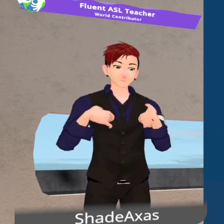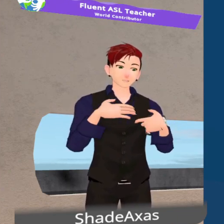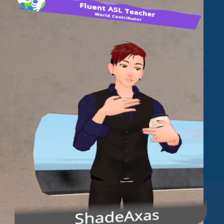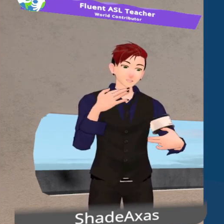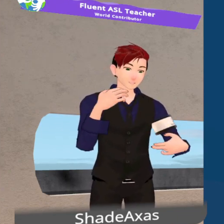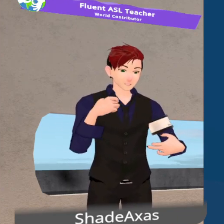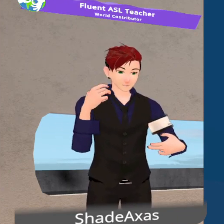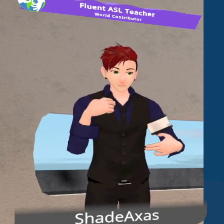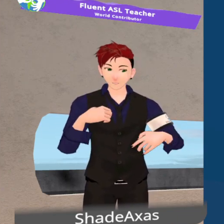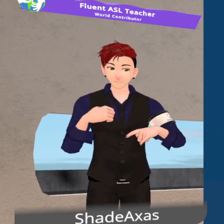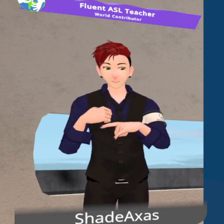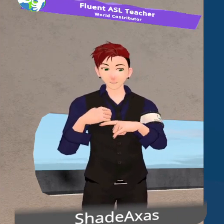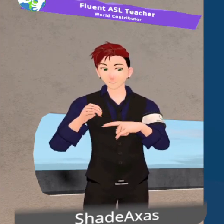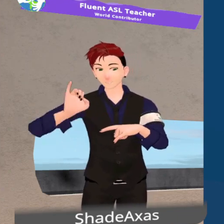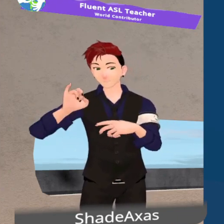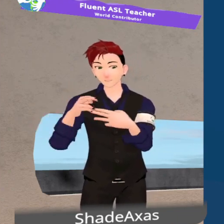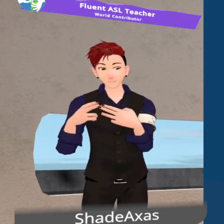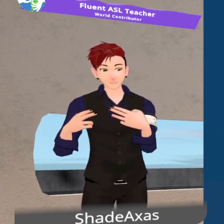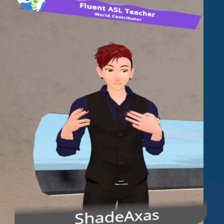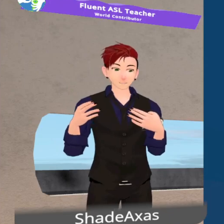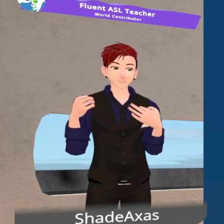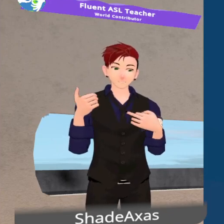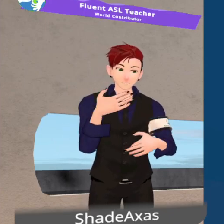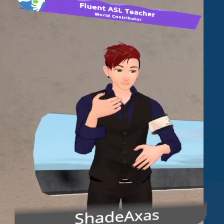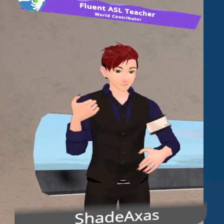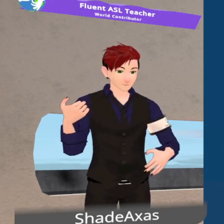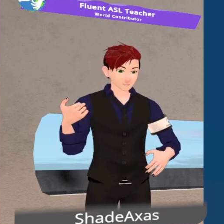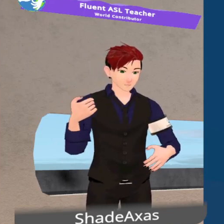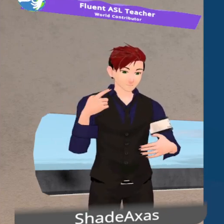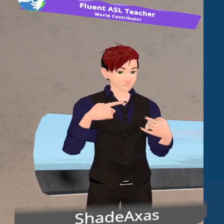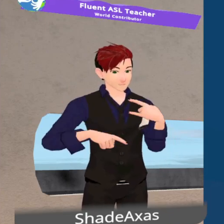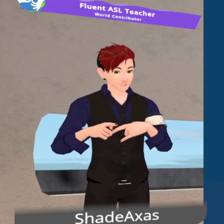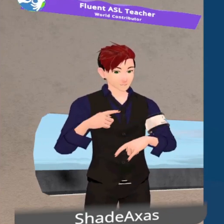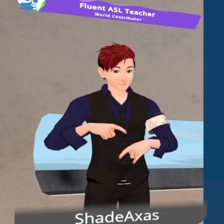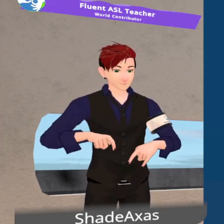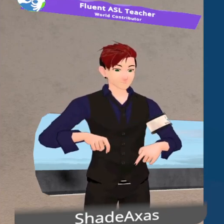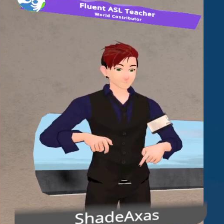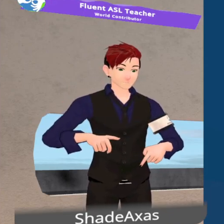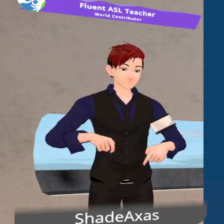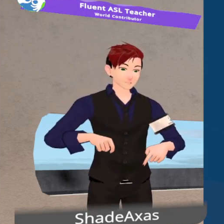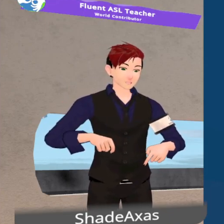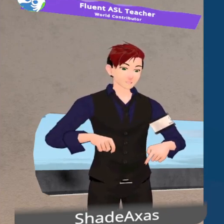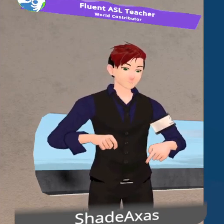now. My experience is Index is so much better for signing.